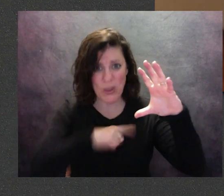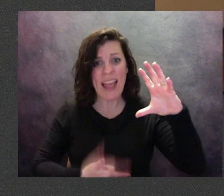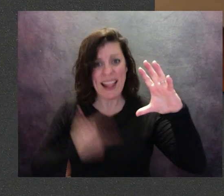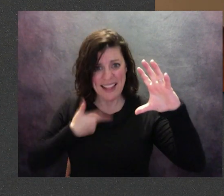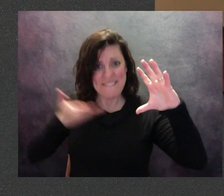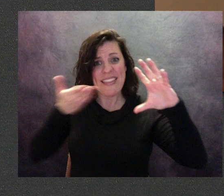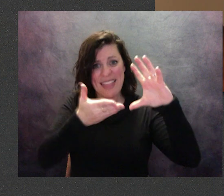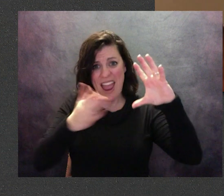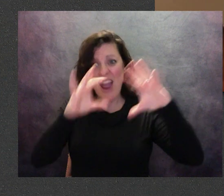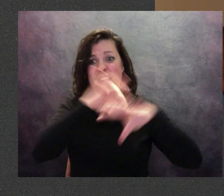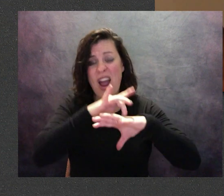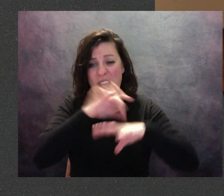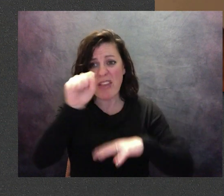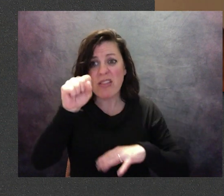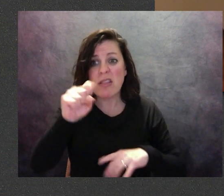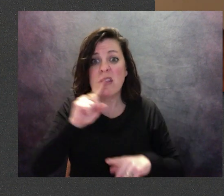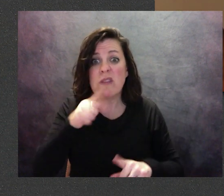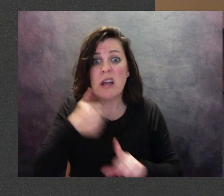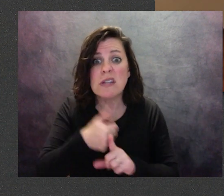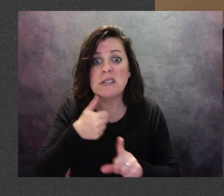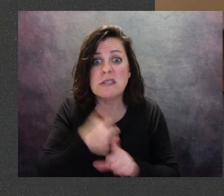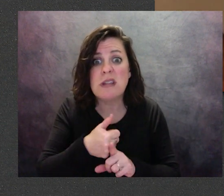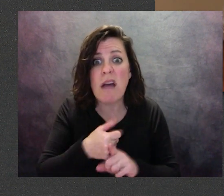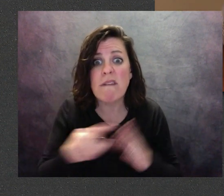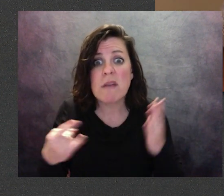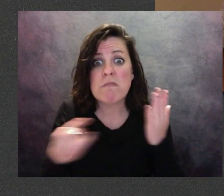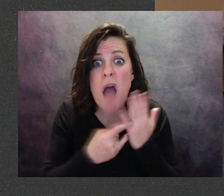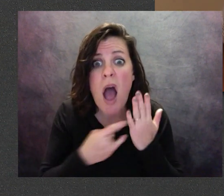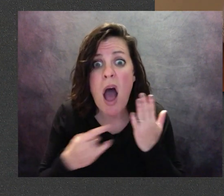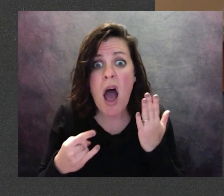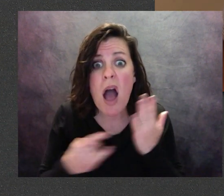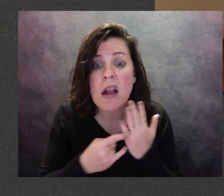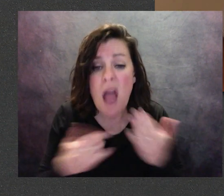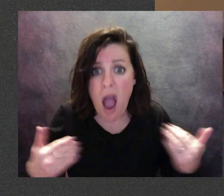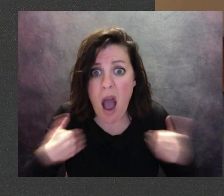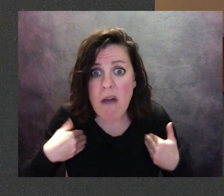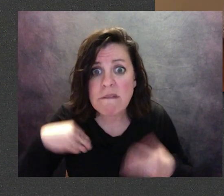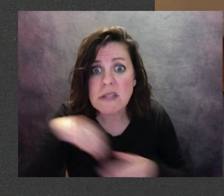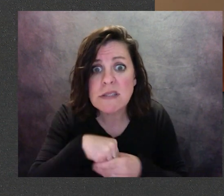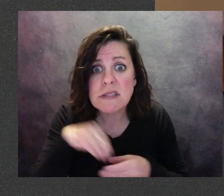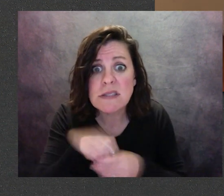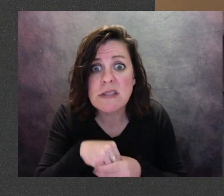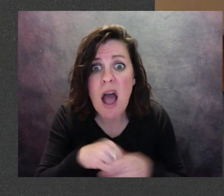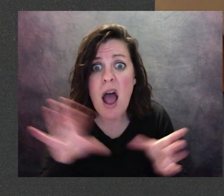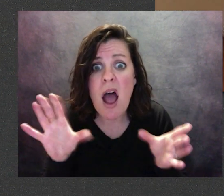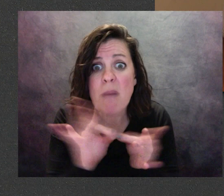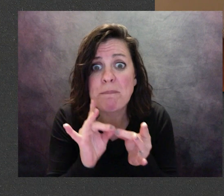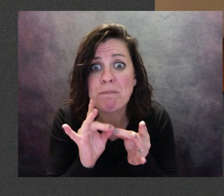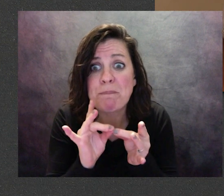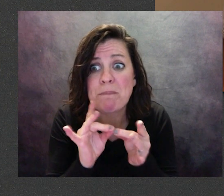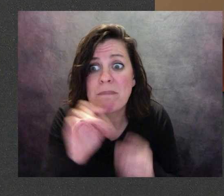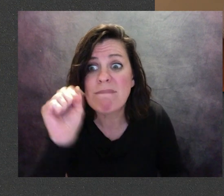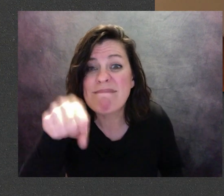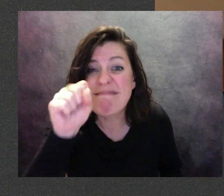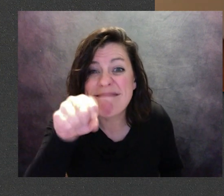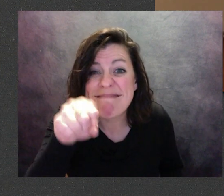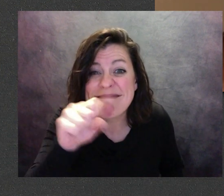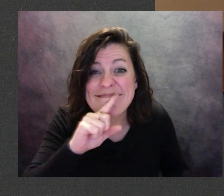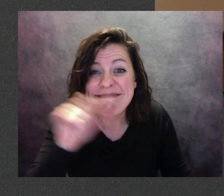on is a magnet? Yes, it has an iron